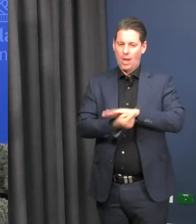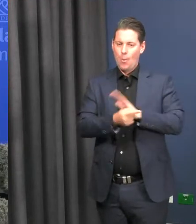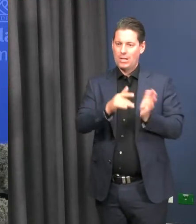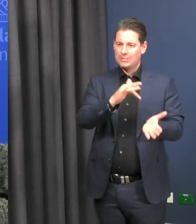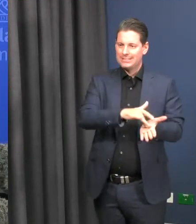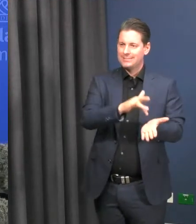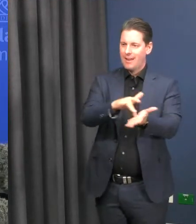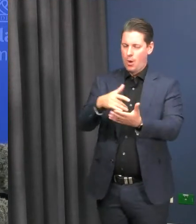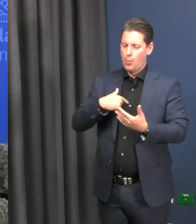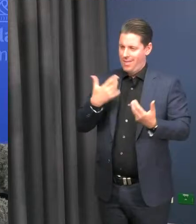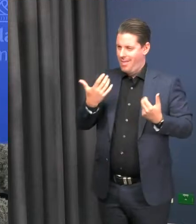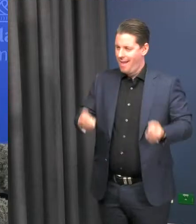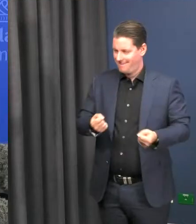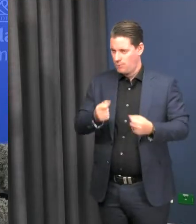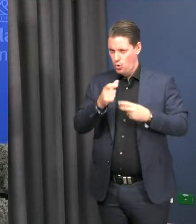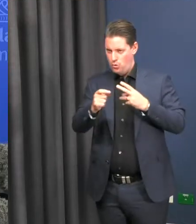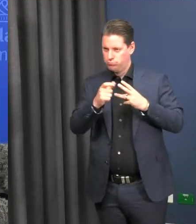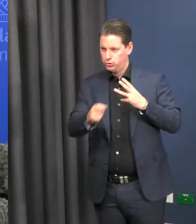there'll be capacity there.